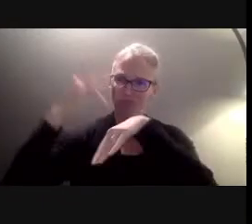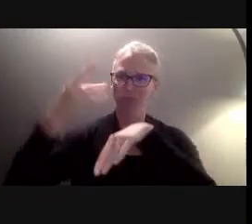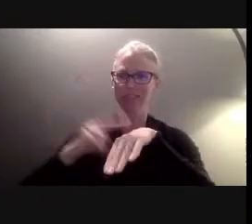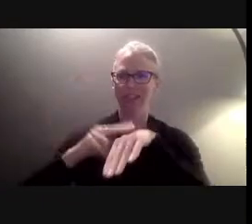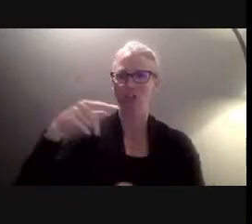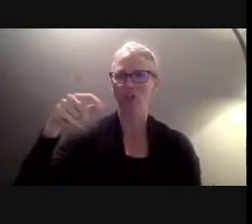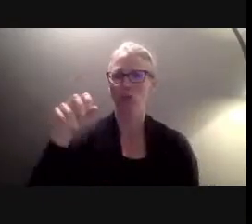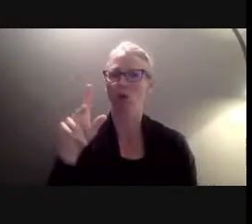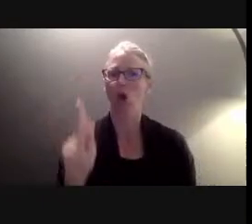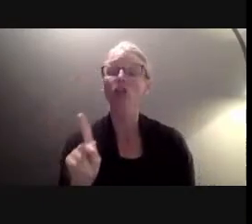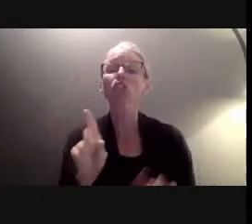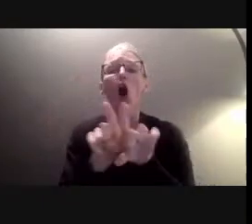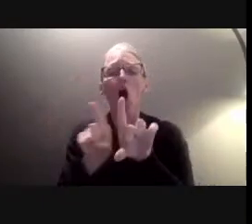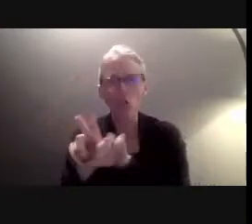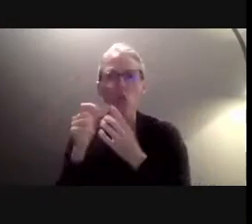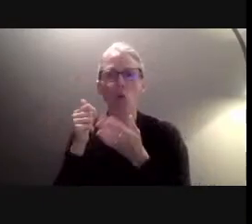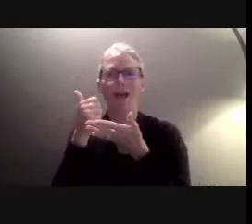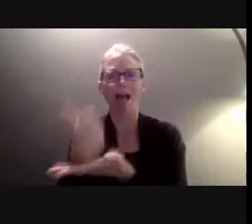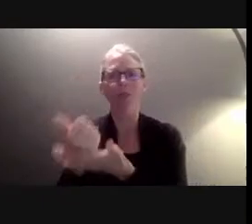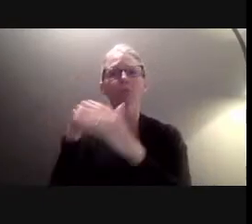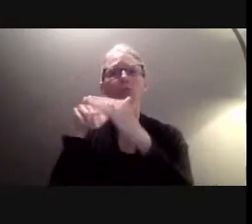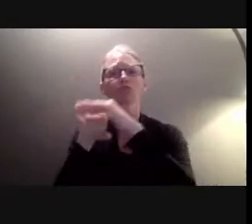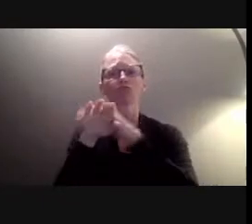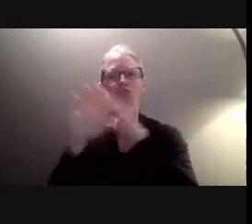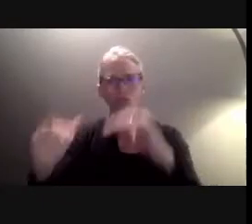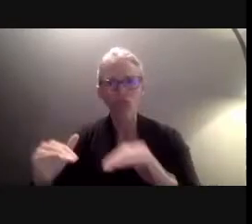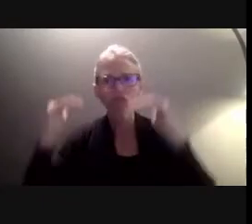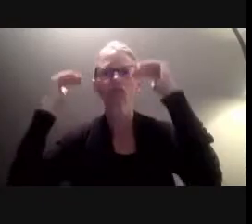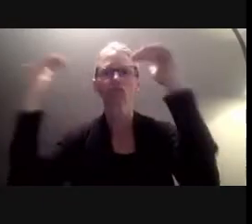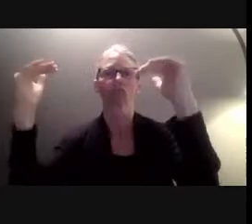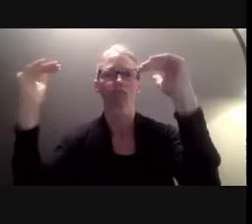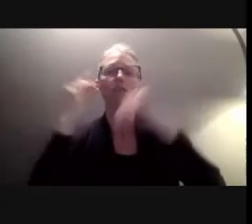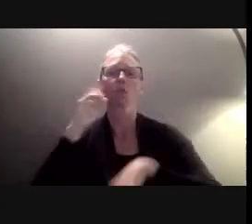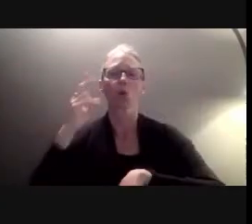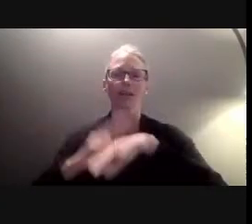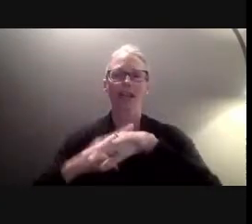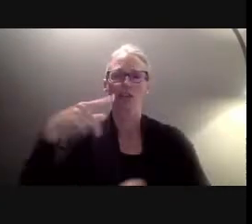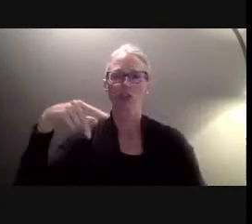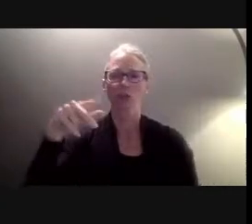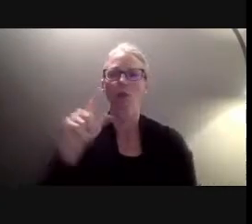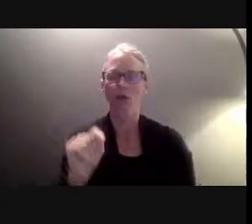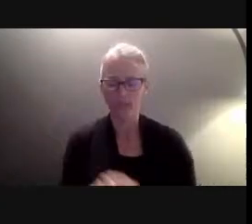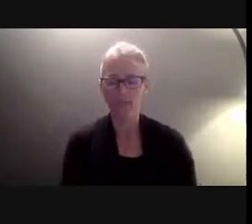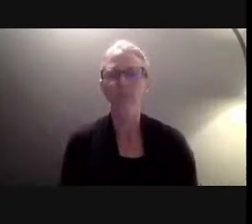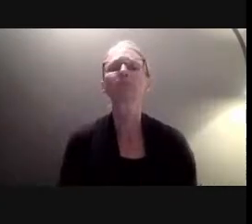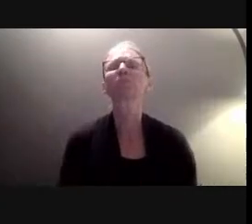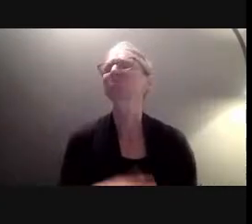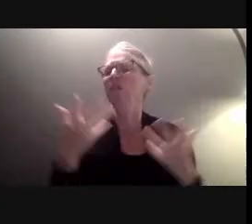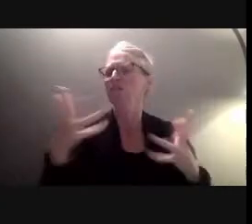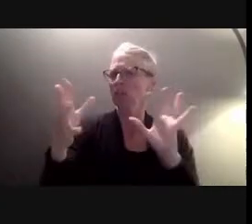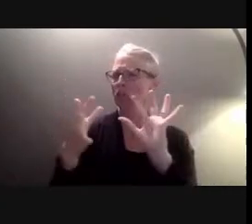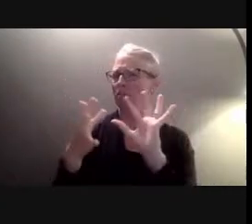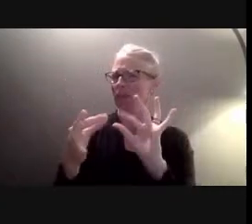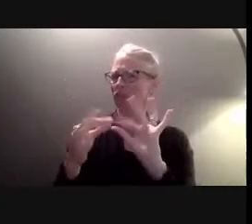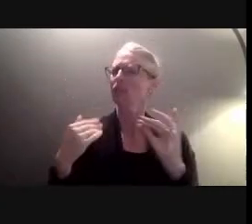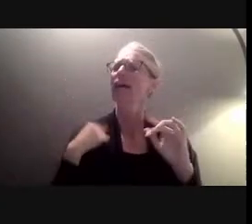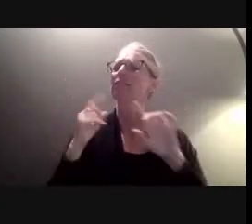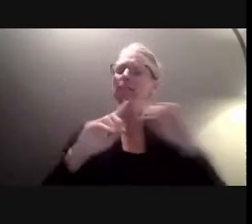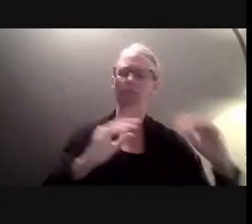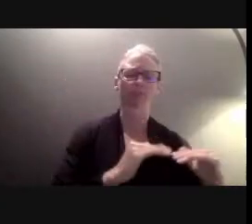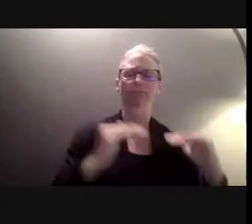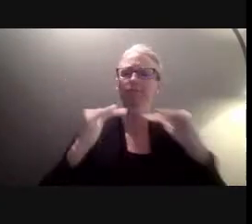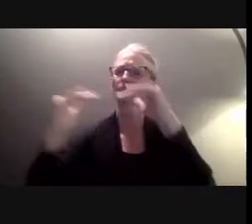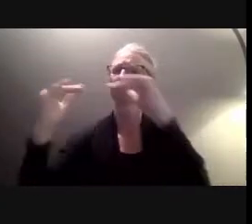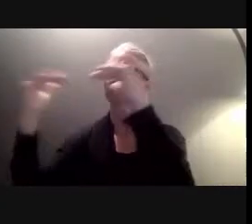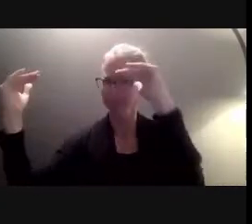as I've learned, there's different aspects of accessibility in national parks, not just people with physical disabilities, but